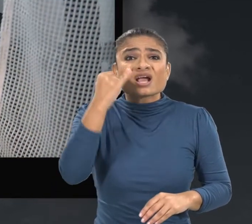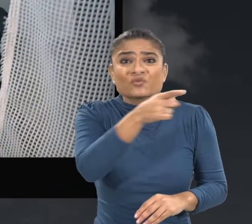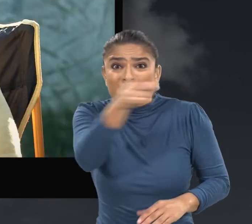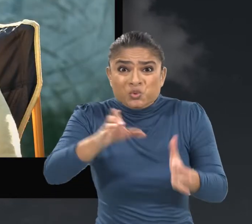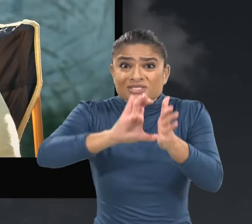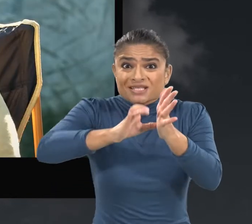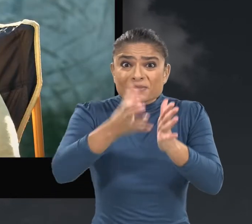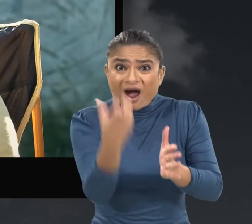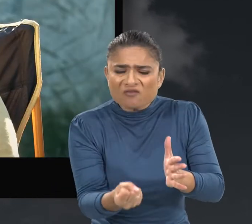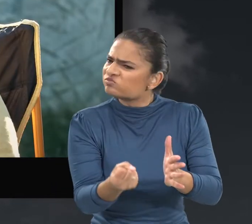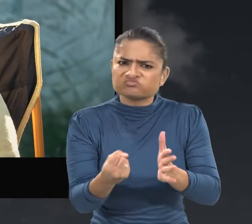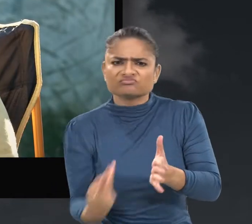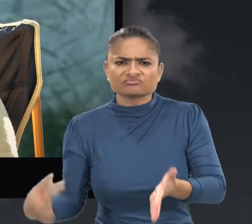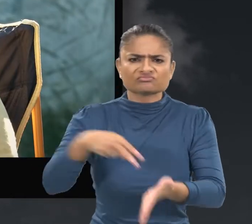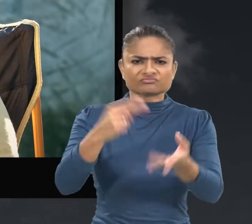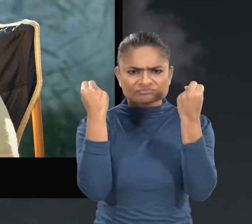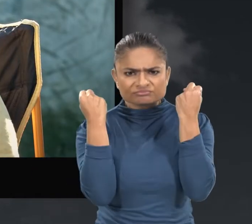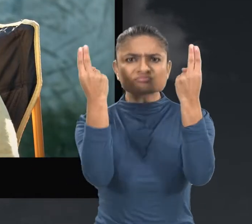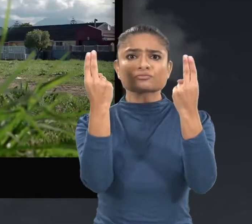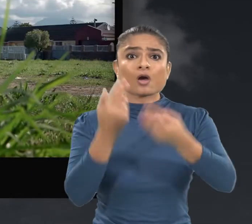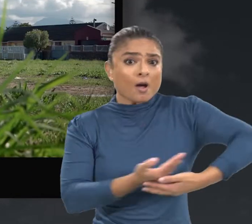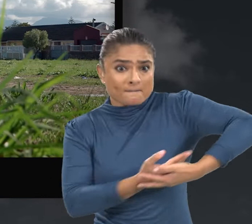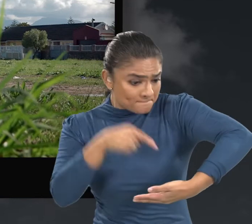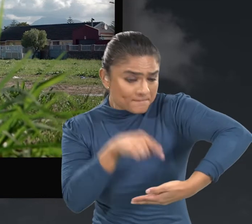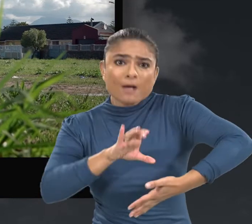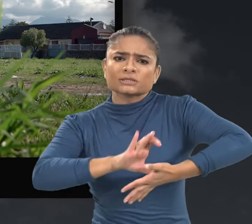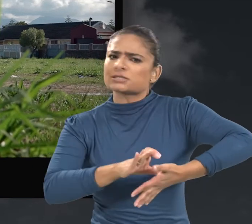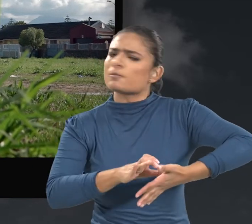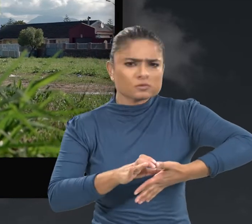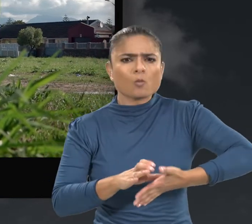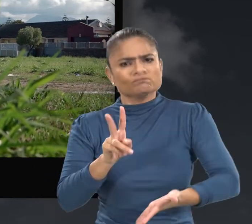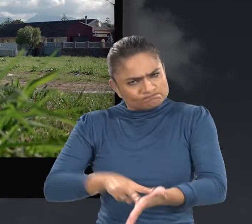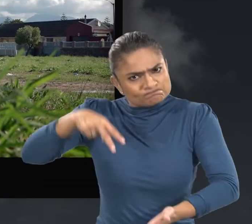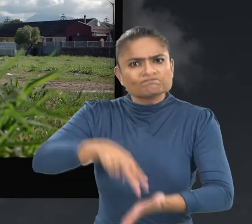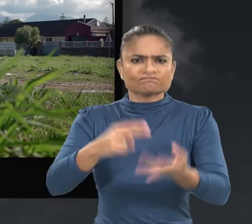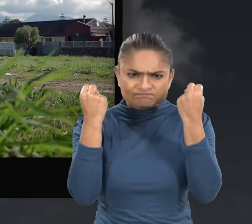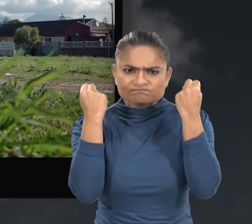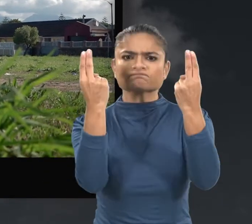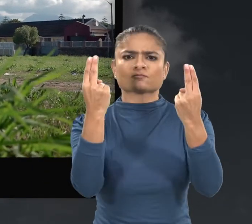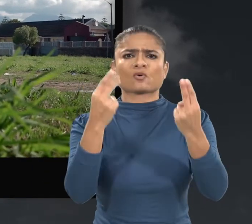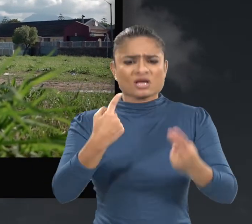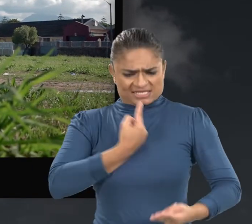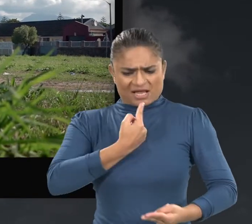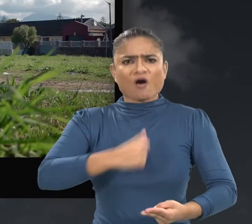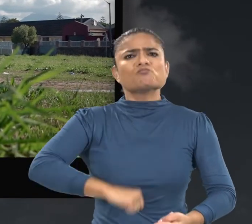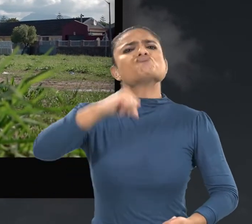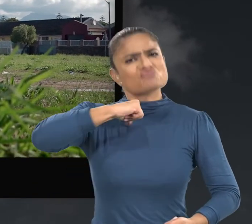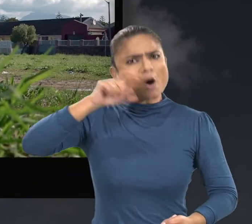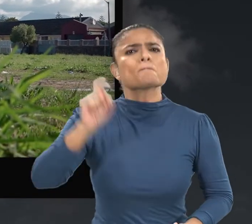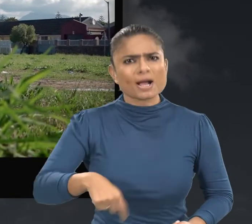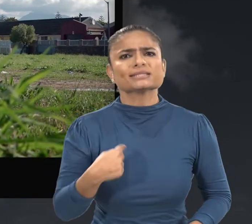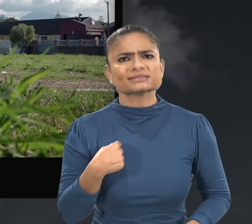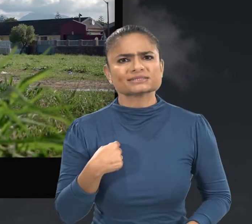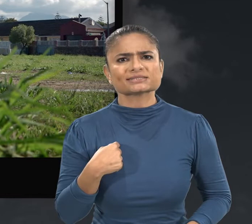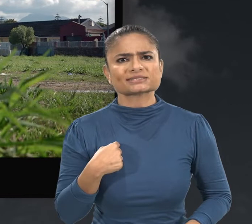If you've got the disability, you stand up for yourself. If it's your child that's got the disability, you stand up and stand tall. Be proud of